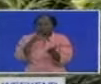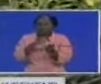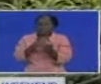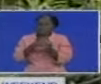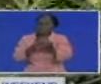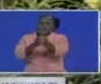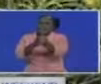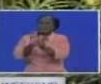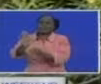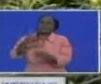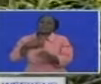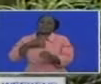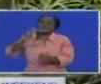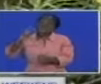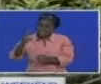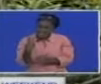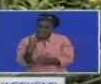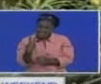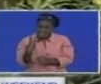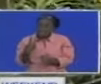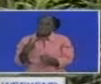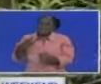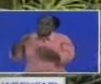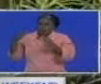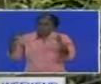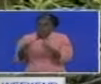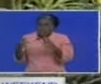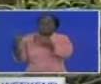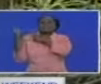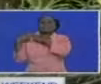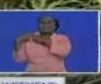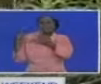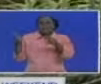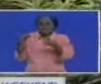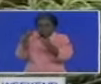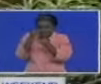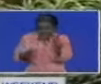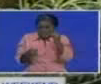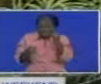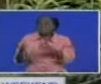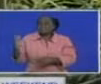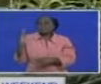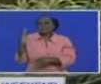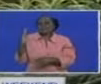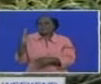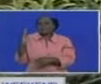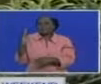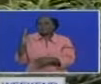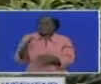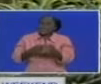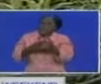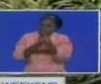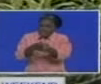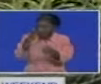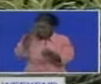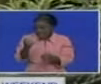leaders, and secondly, in the hands of the communities, and thirdly, in the hands of the security agencies. I said the leaders first, because